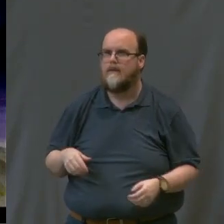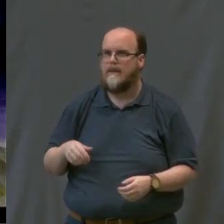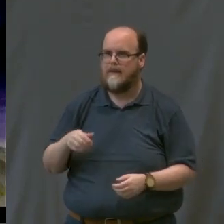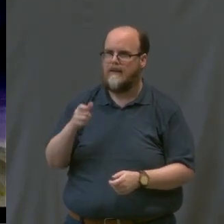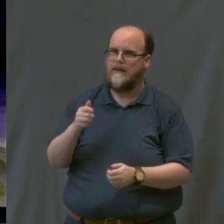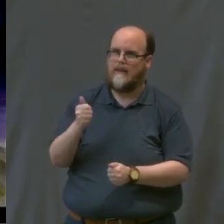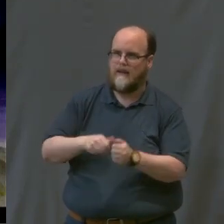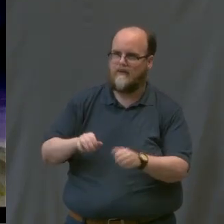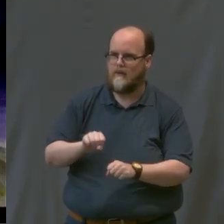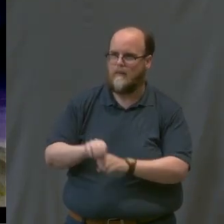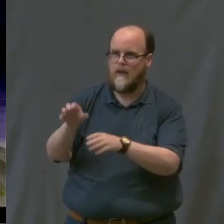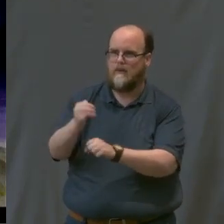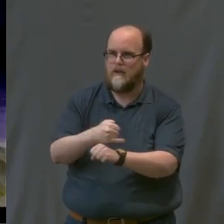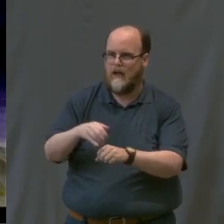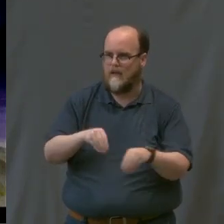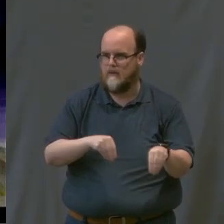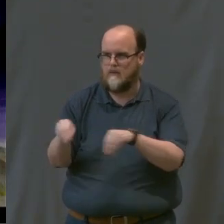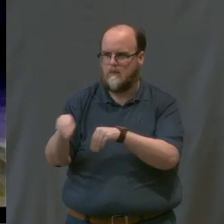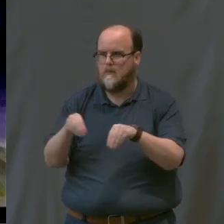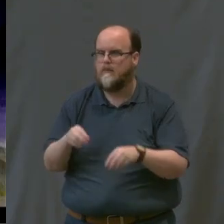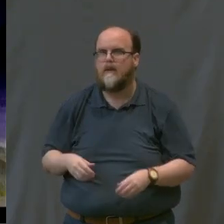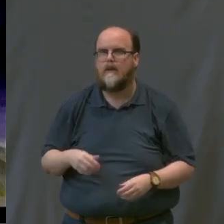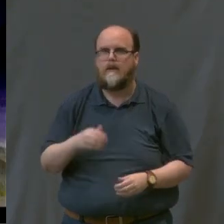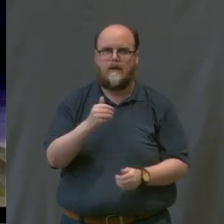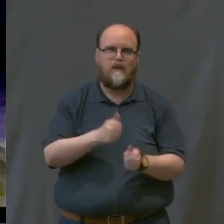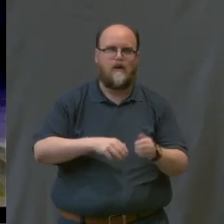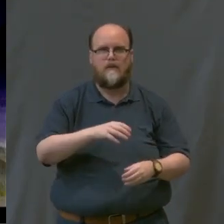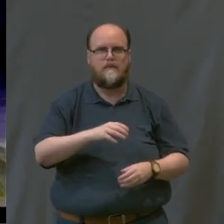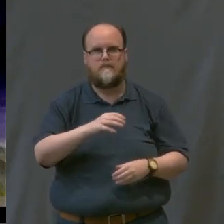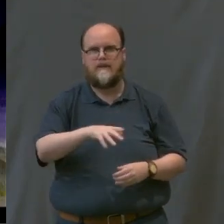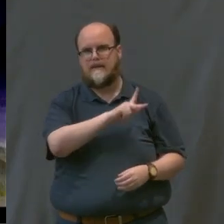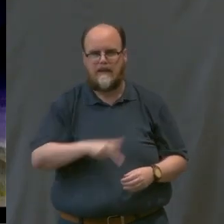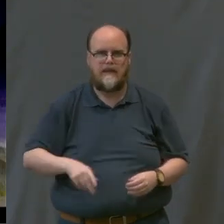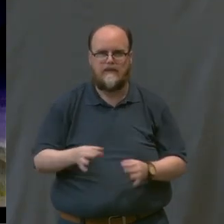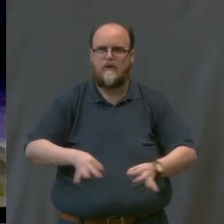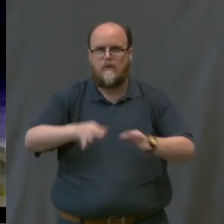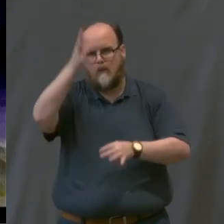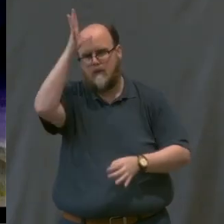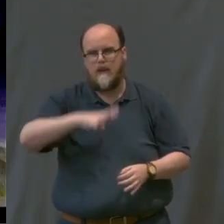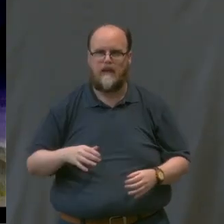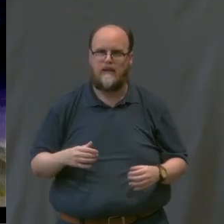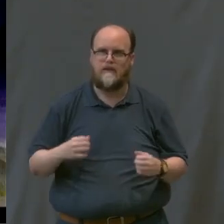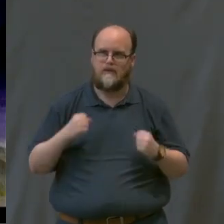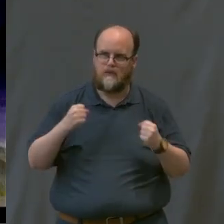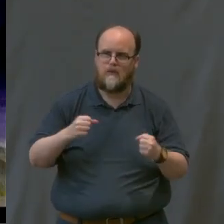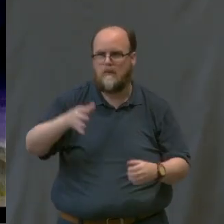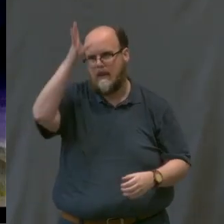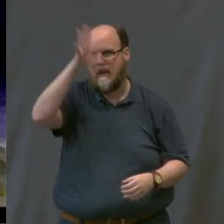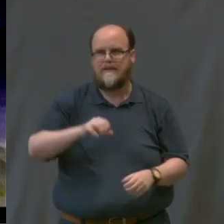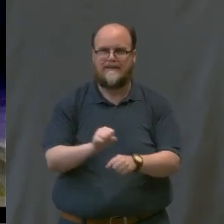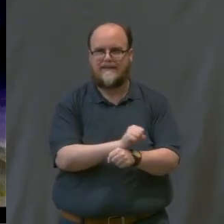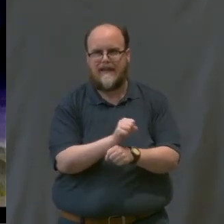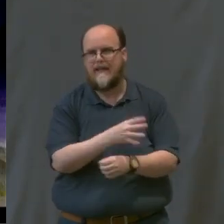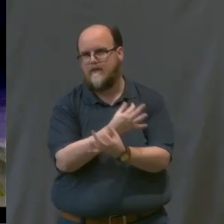of the earth, the great men, the rich men, the commanders, the mighty men, every slave and every free man,